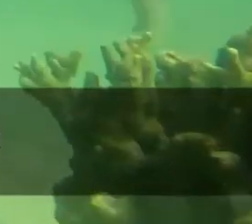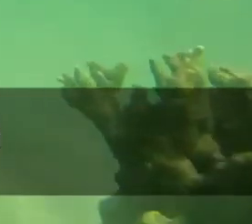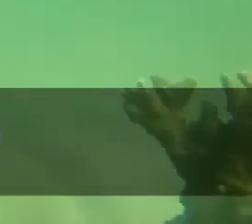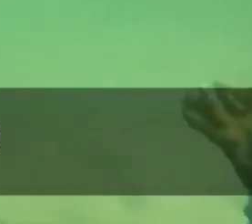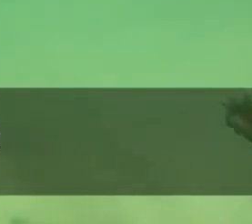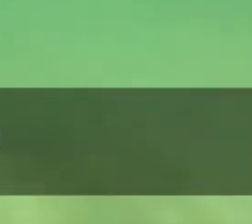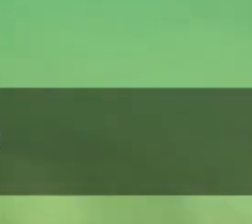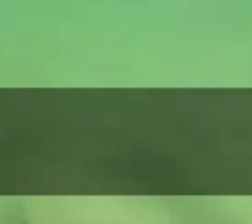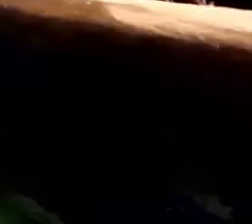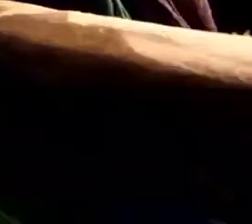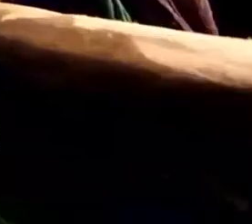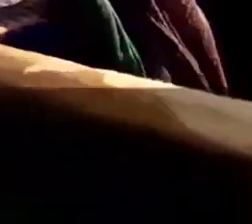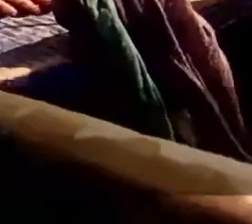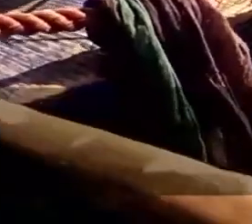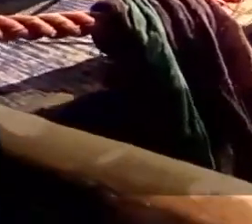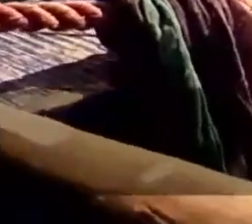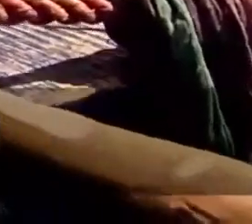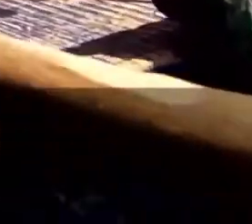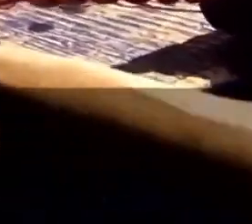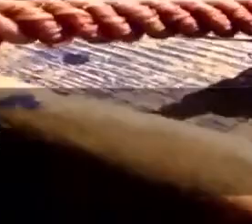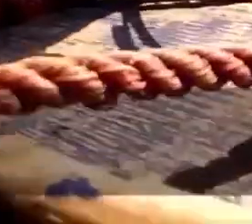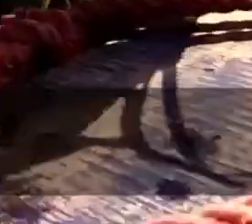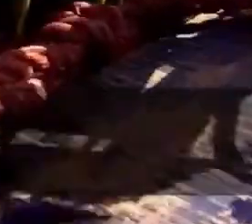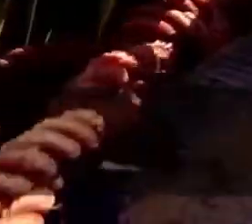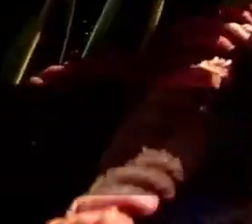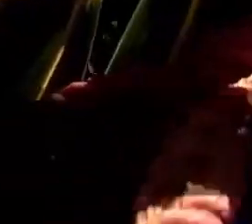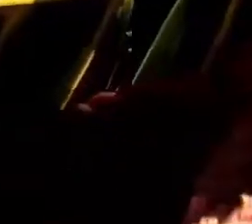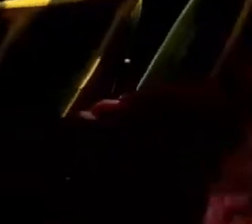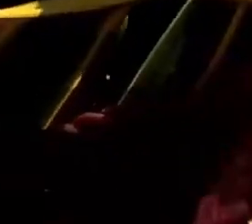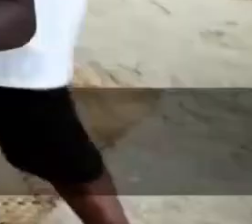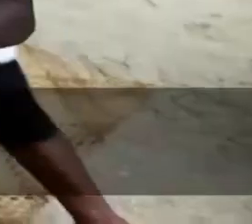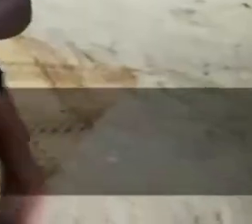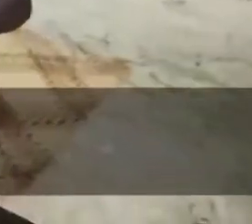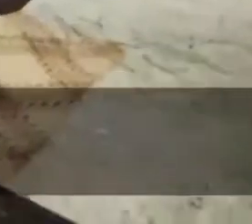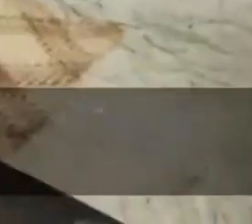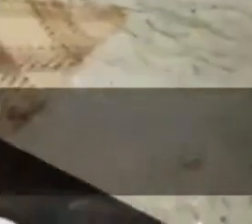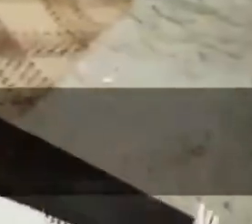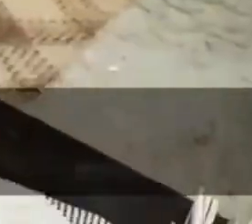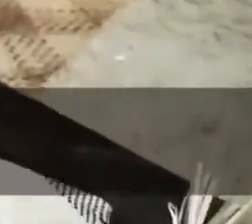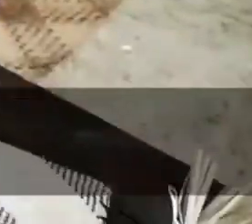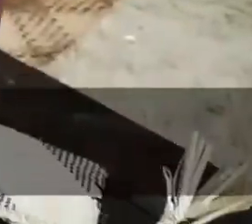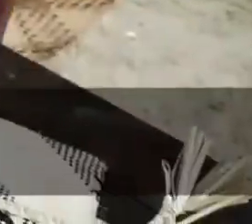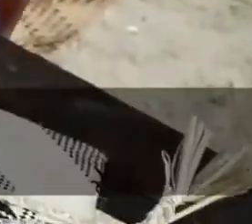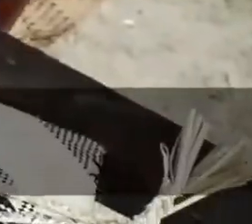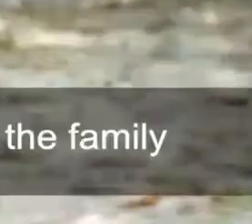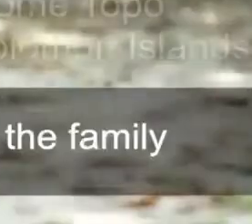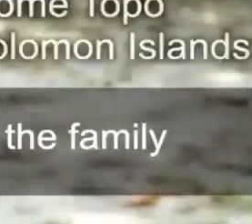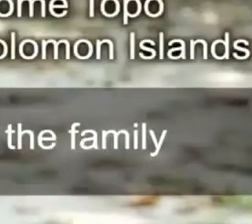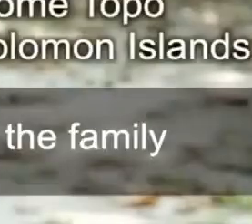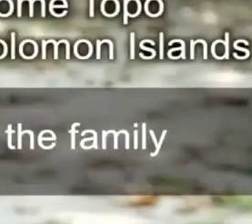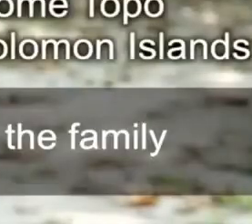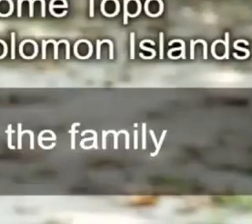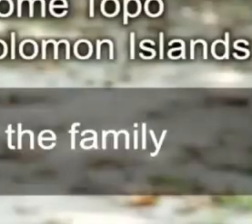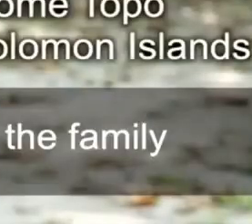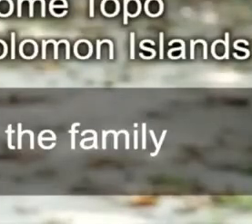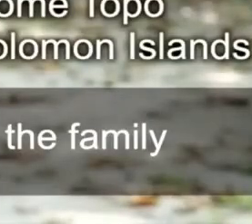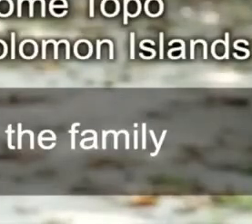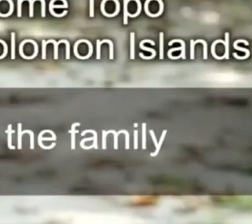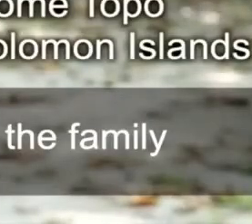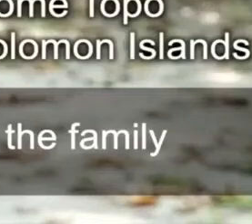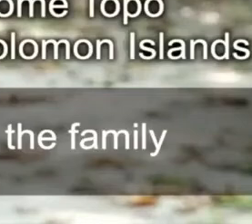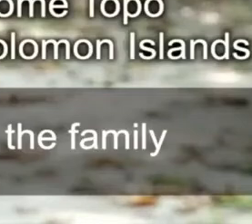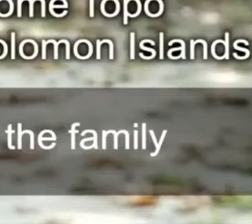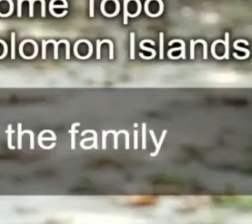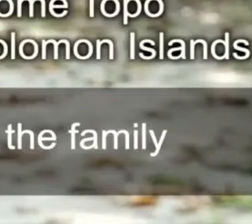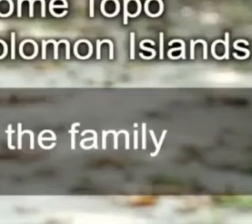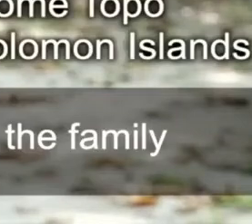only we find fish to sell them in the markets and weaving baskets. Though our culture